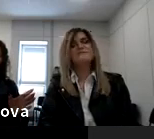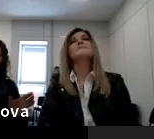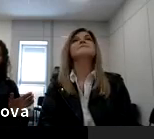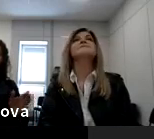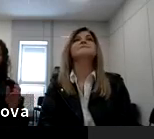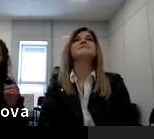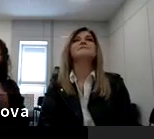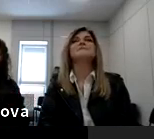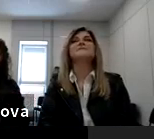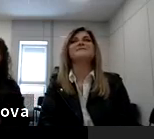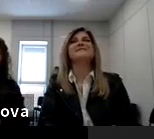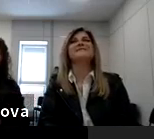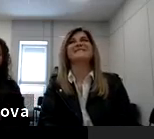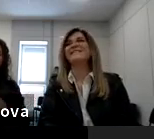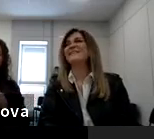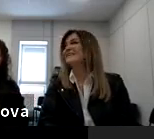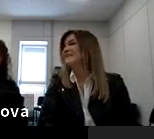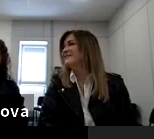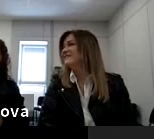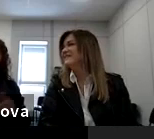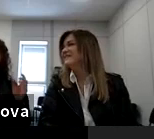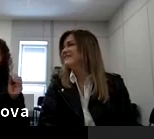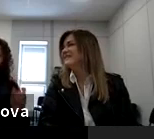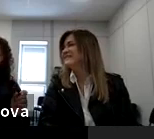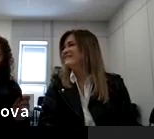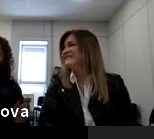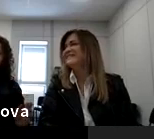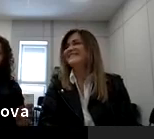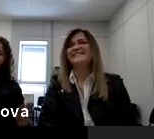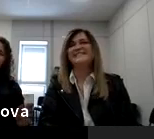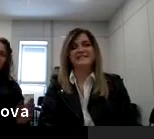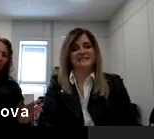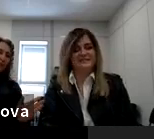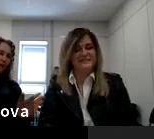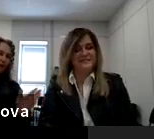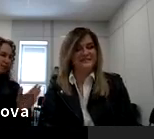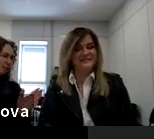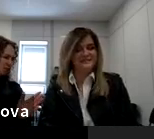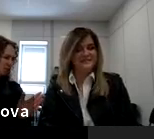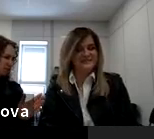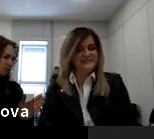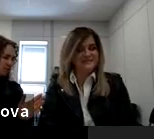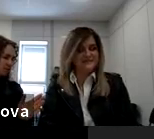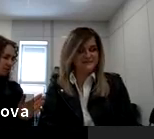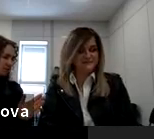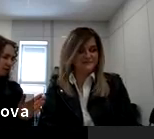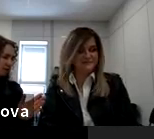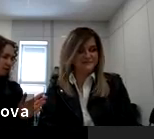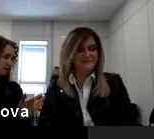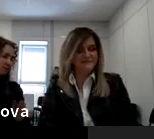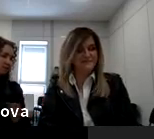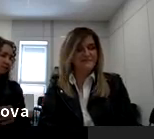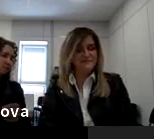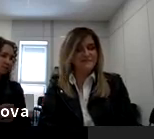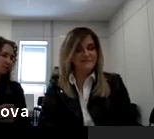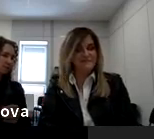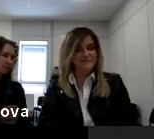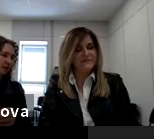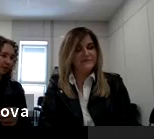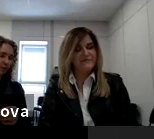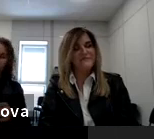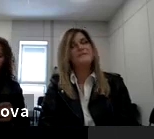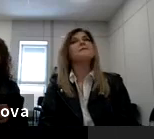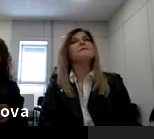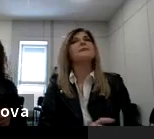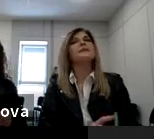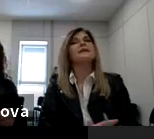8 pixels per tube, 5, 2, and 1 pixel per tube. So, and 14. I forgot in which side